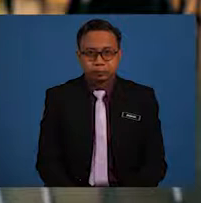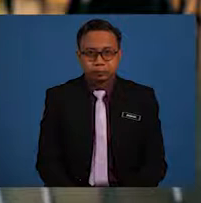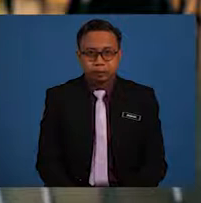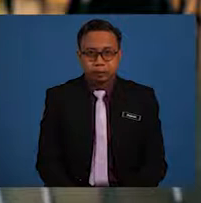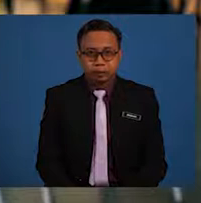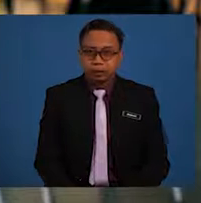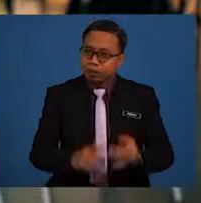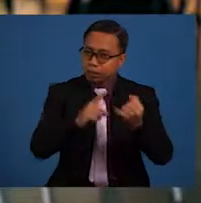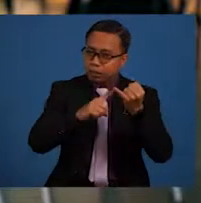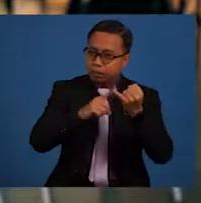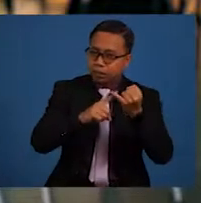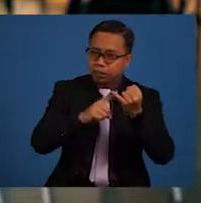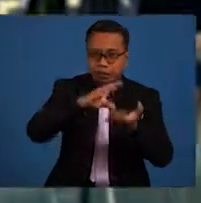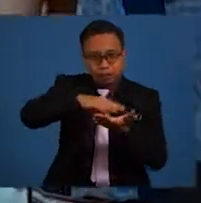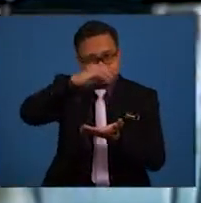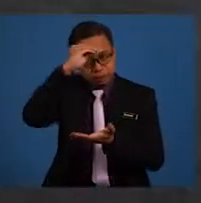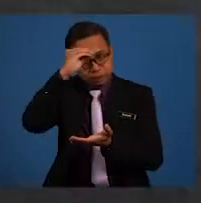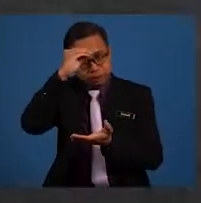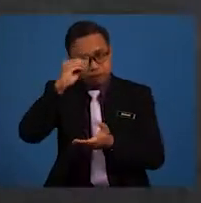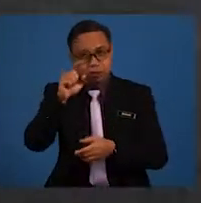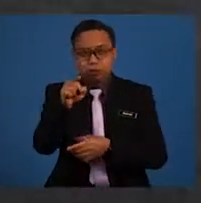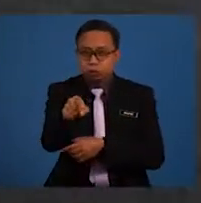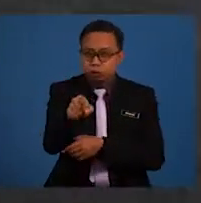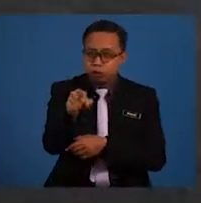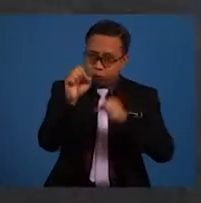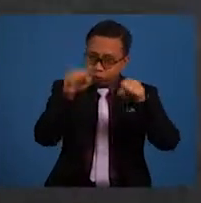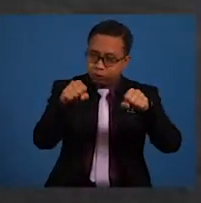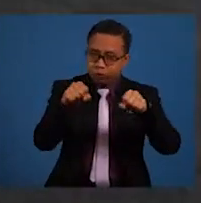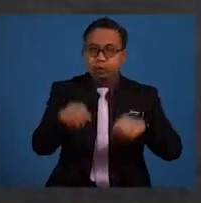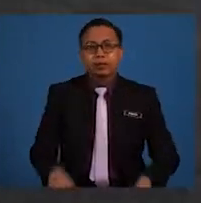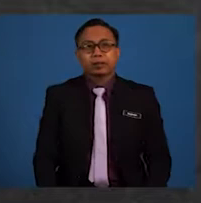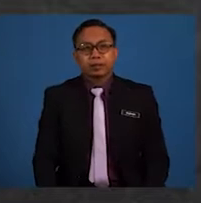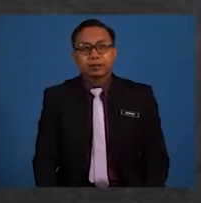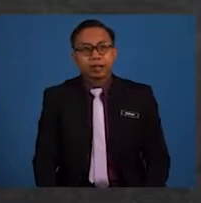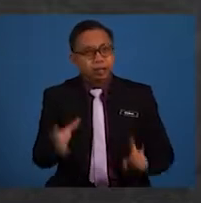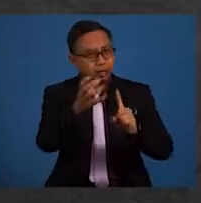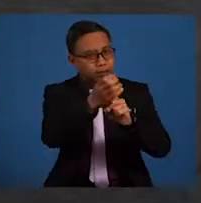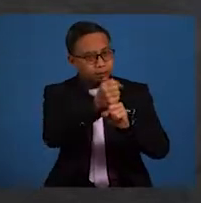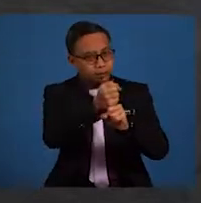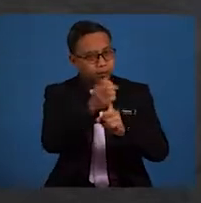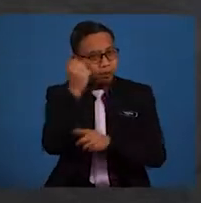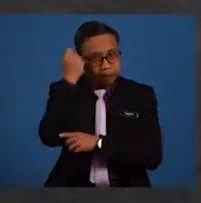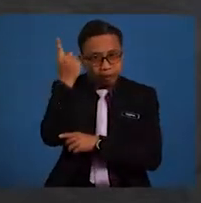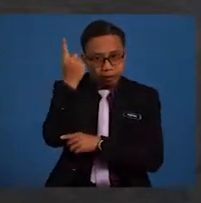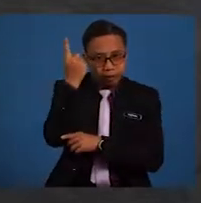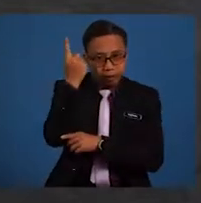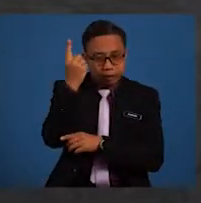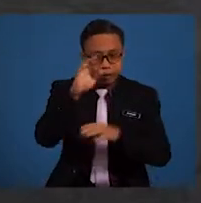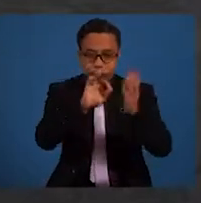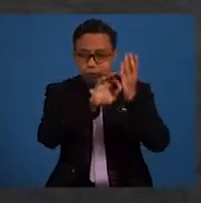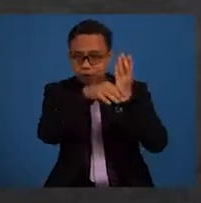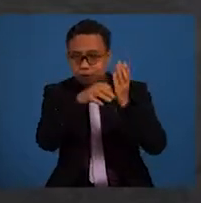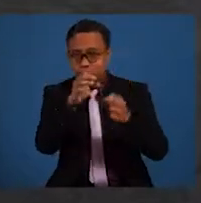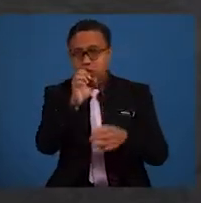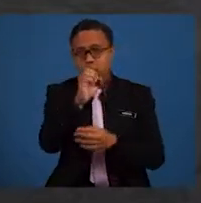By the end of this lesson, you should be able to understand the function of